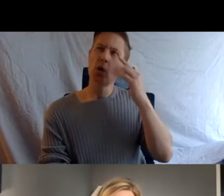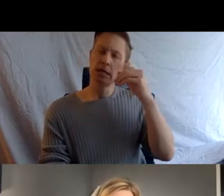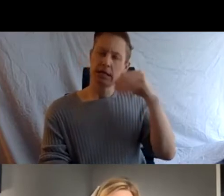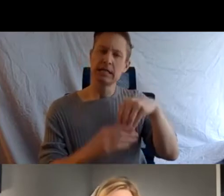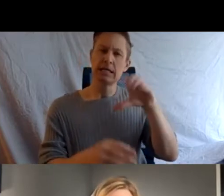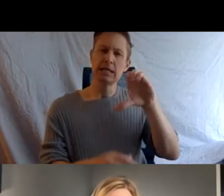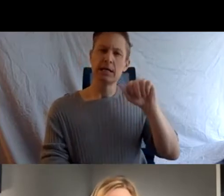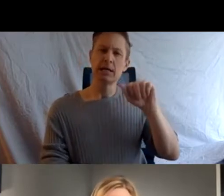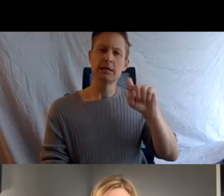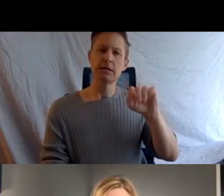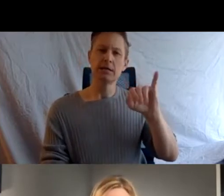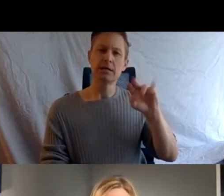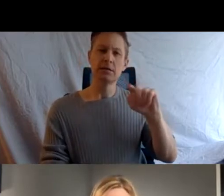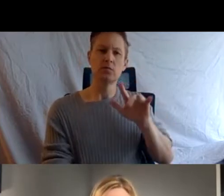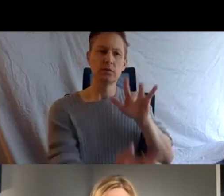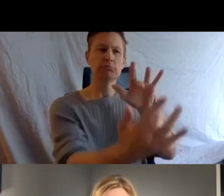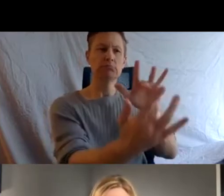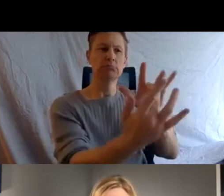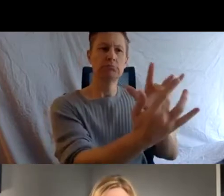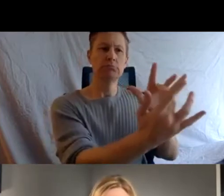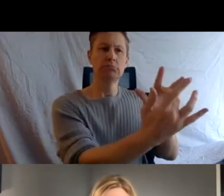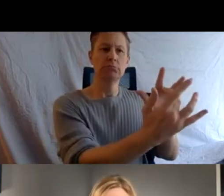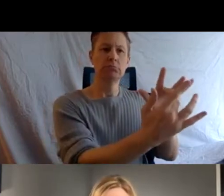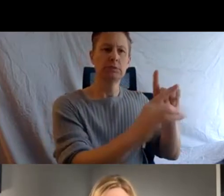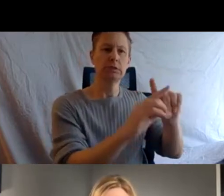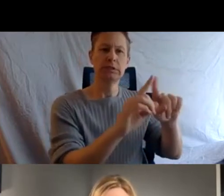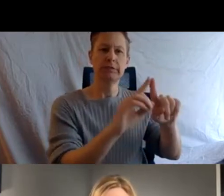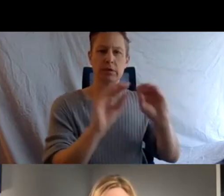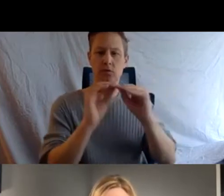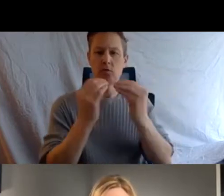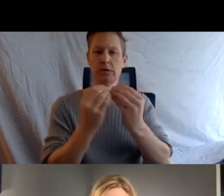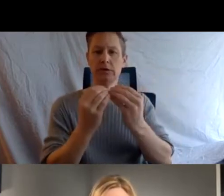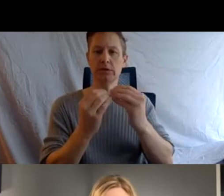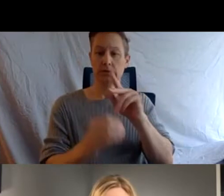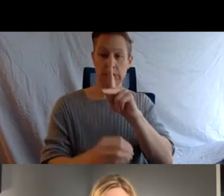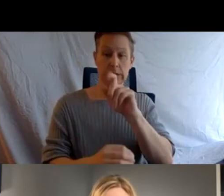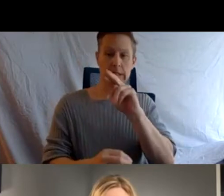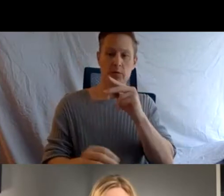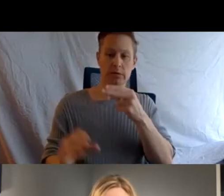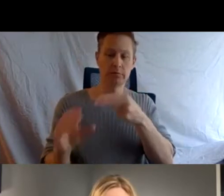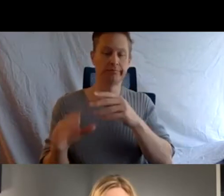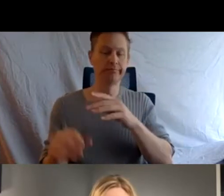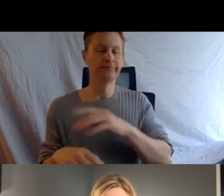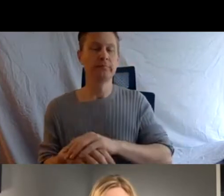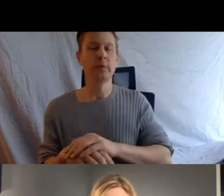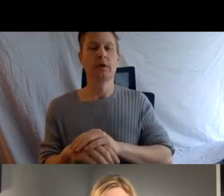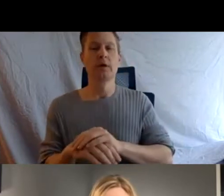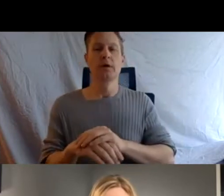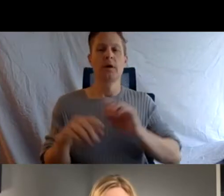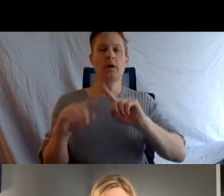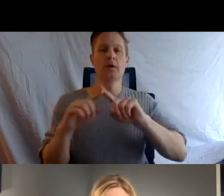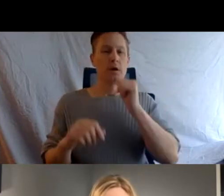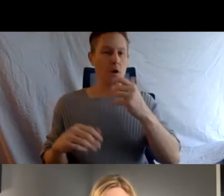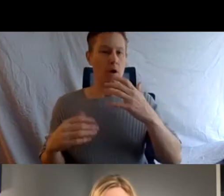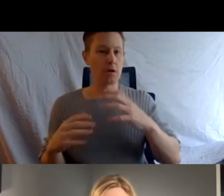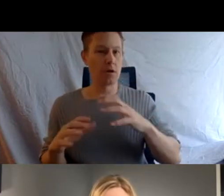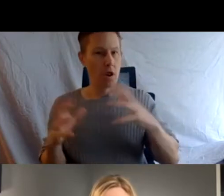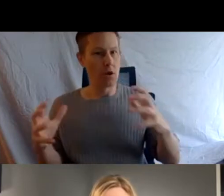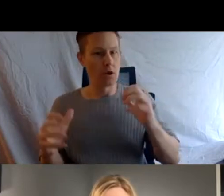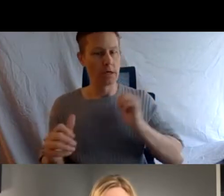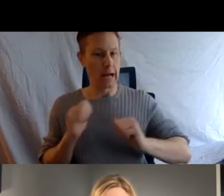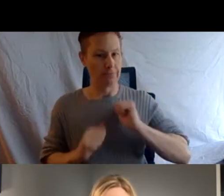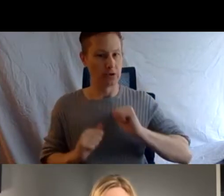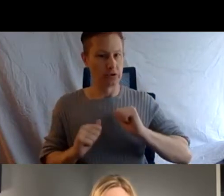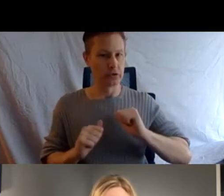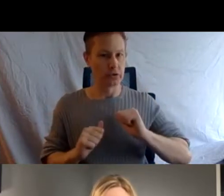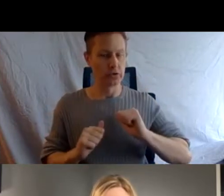casting, we reached out to organizations because there wasn't a lot of actors, children in